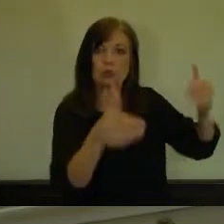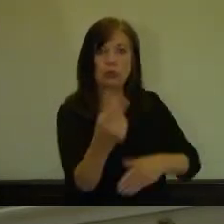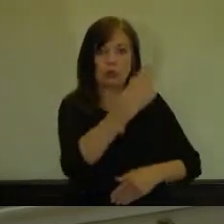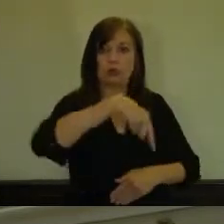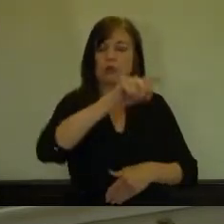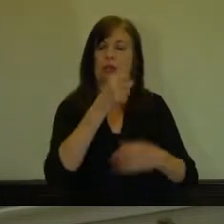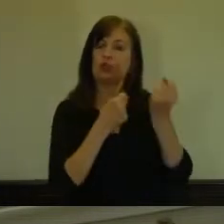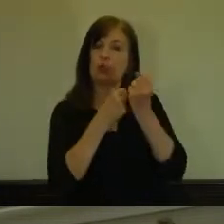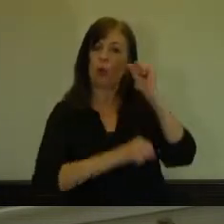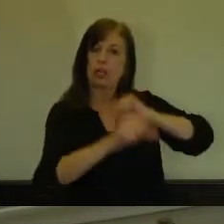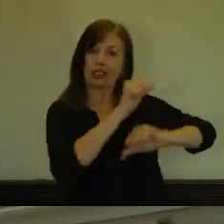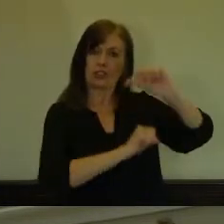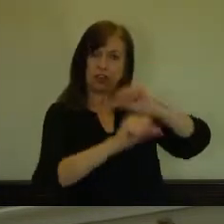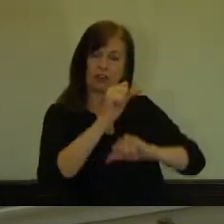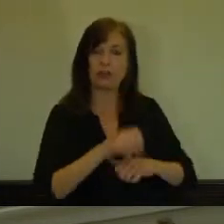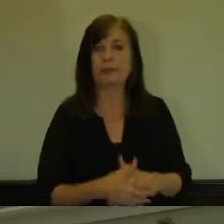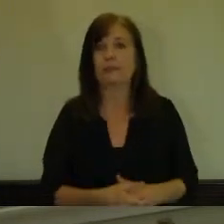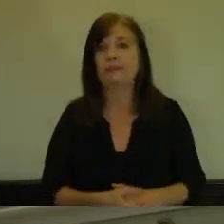support them.